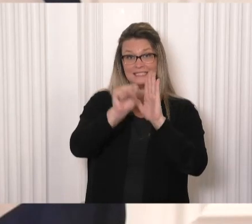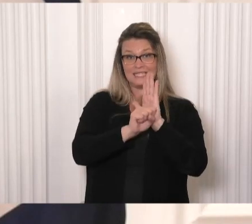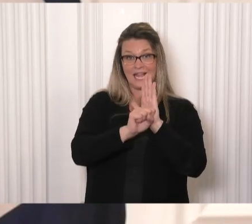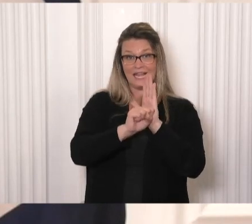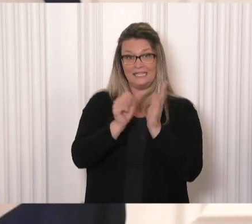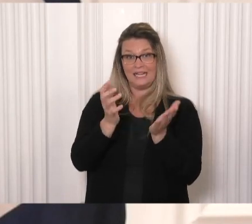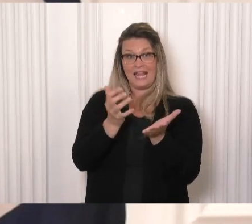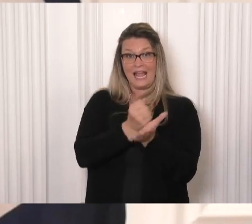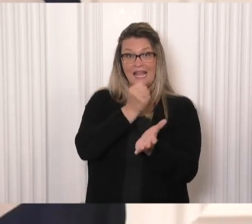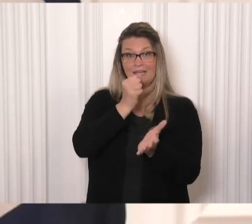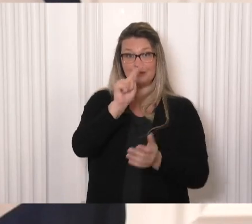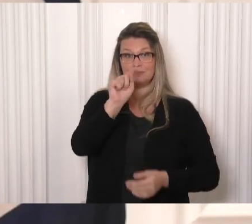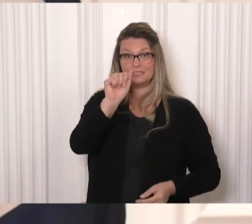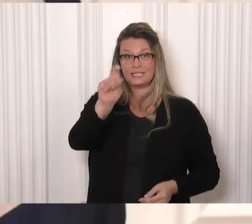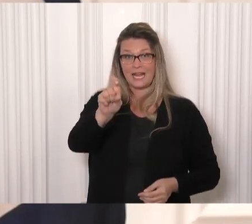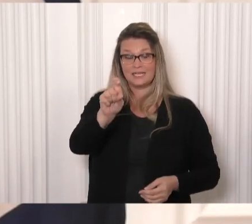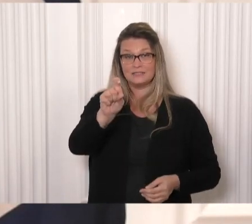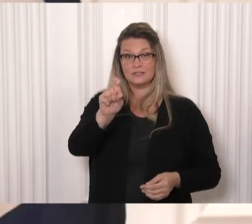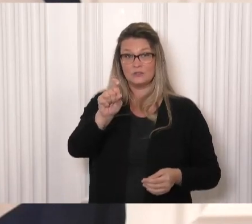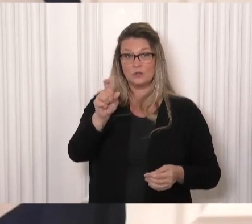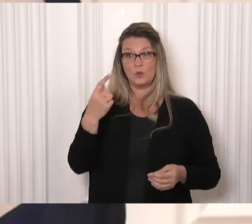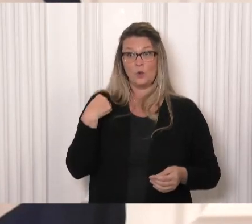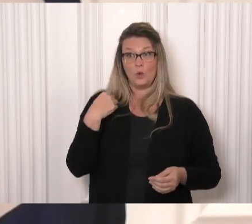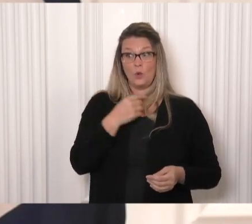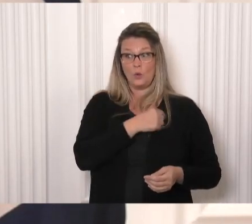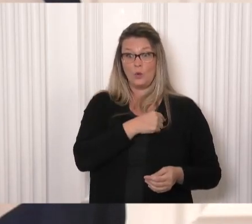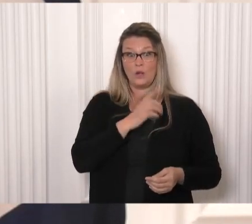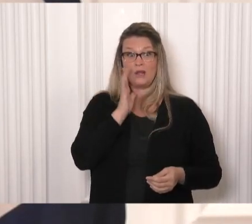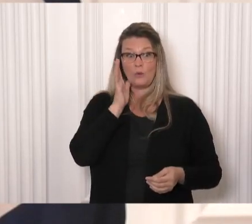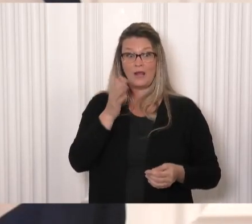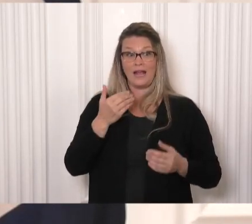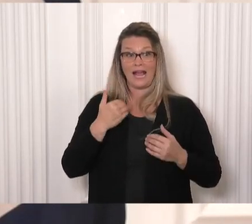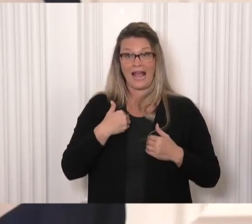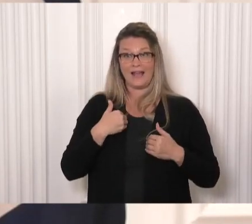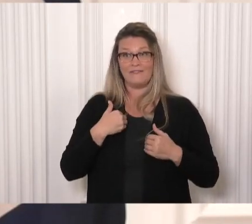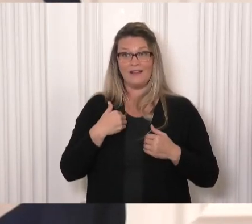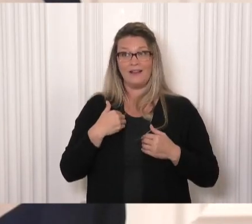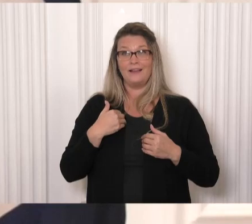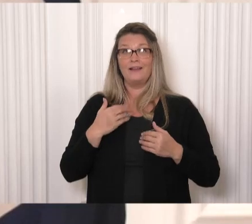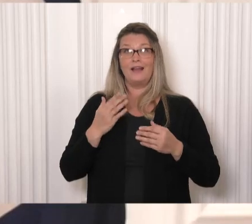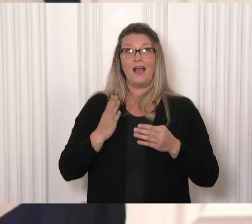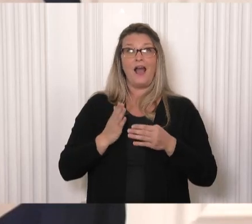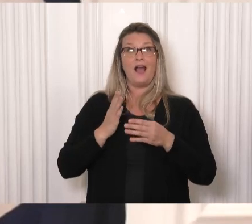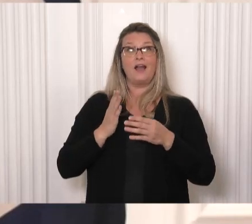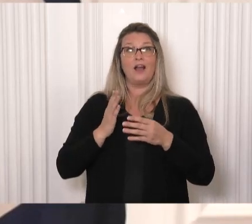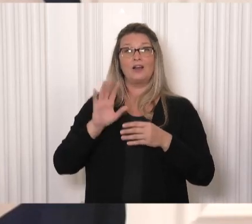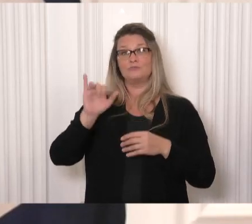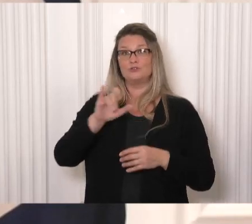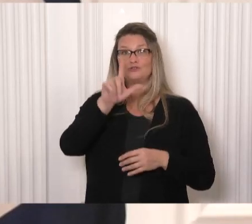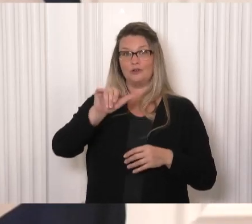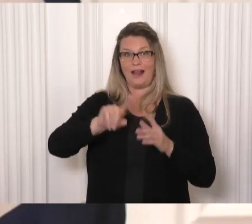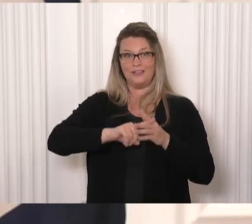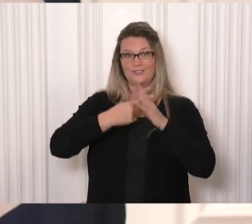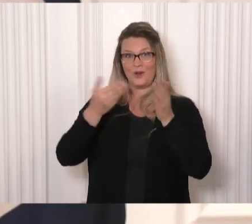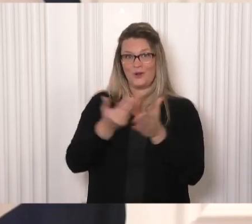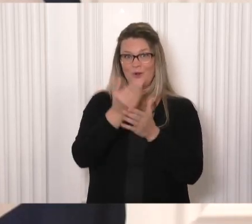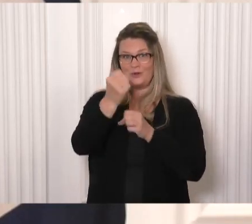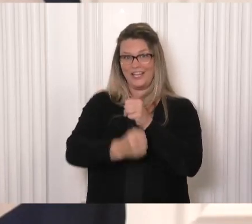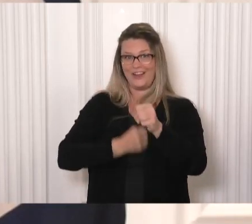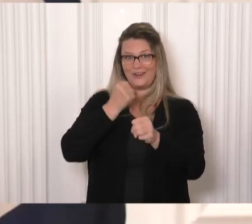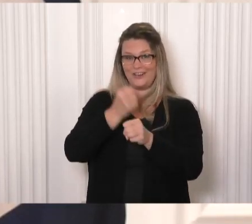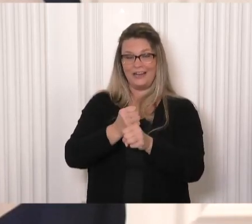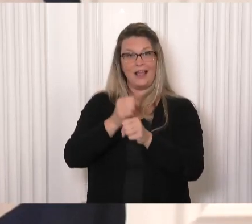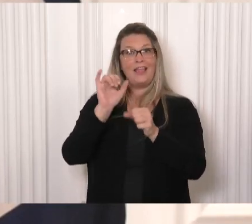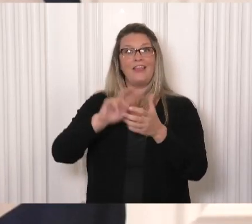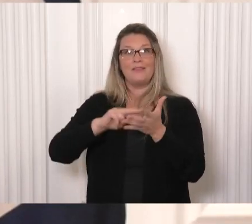to July 15th, you know, we would be going into another fiscal year. And you know, you'd have a real